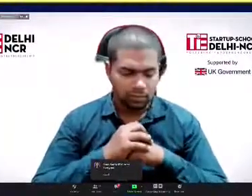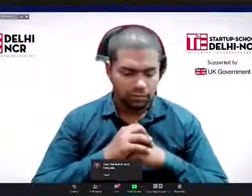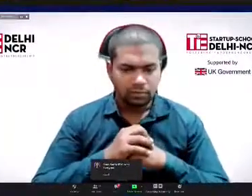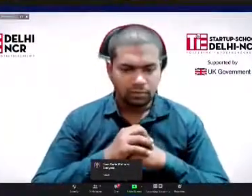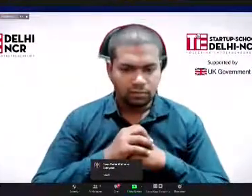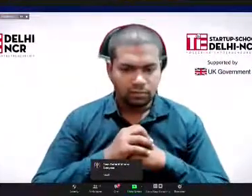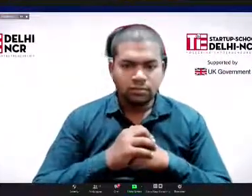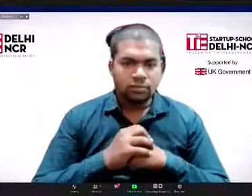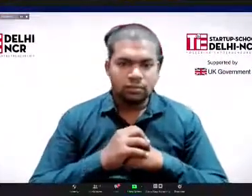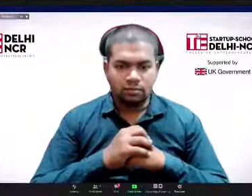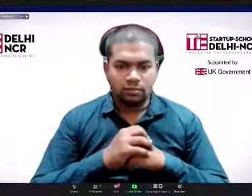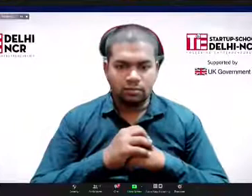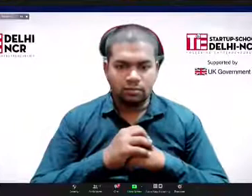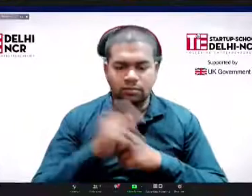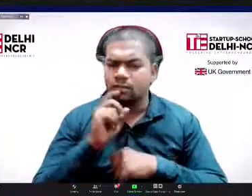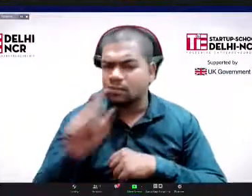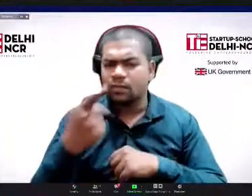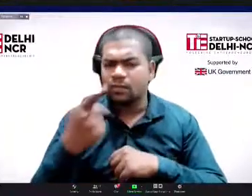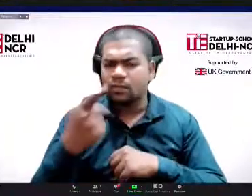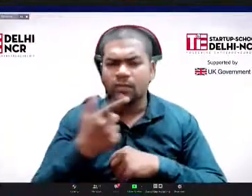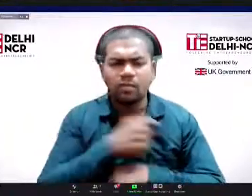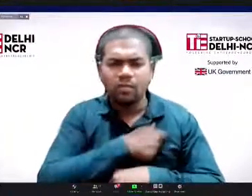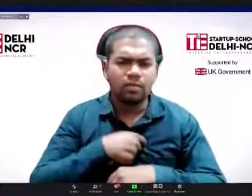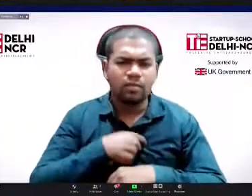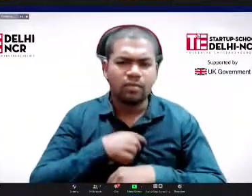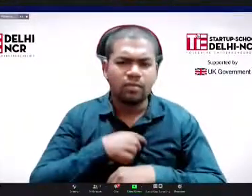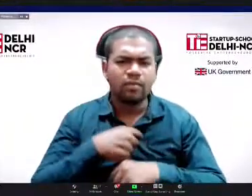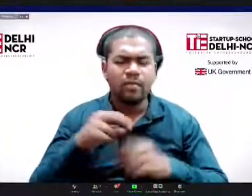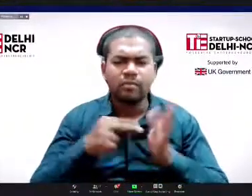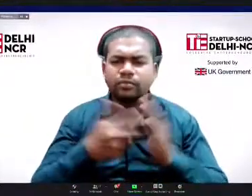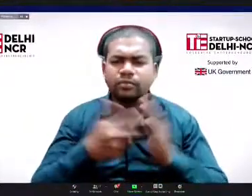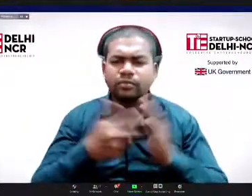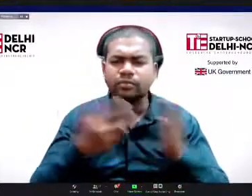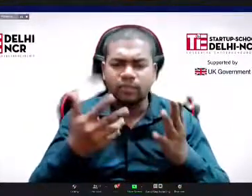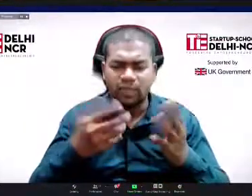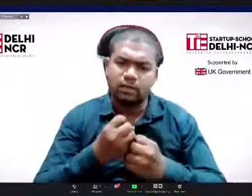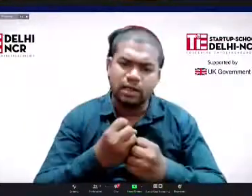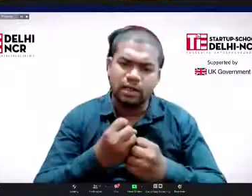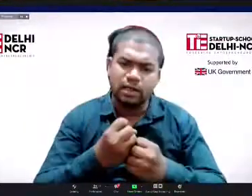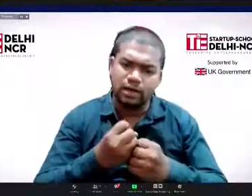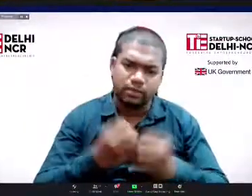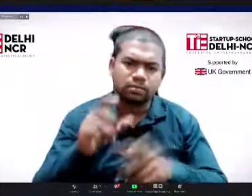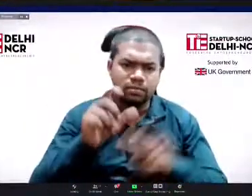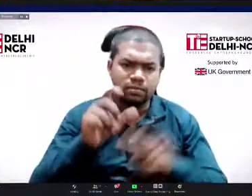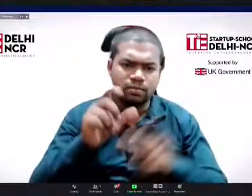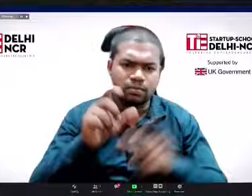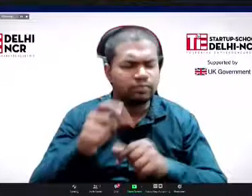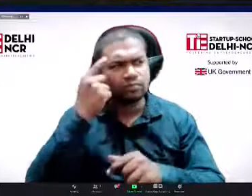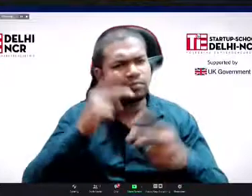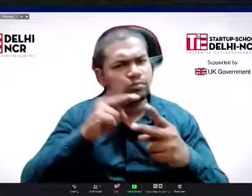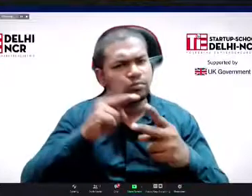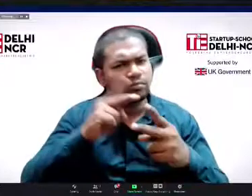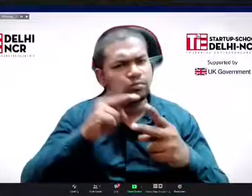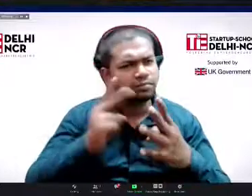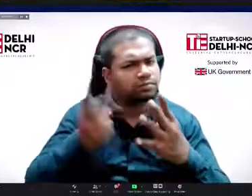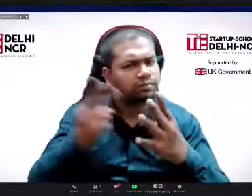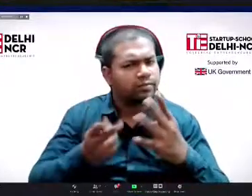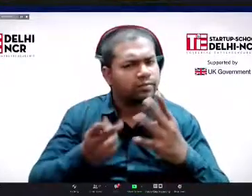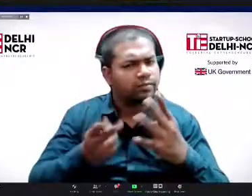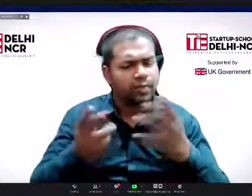Now, the reason why we are asking this question is that brand means so many things to so many of you, that our challenge